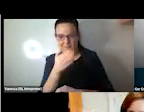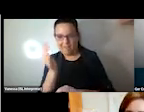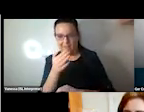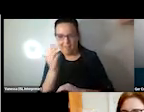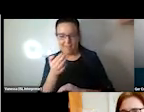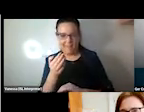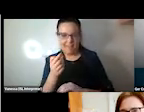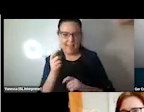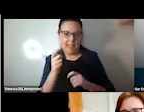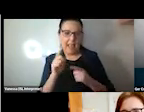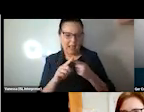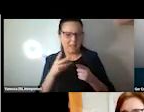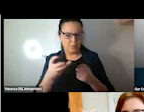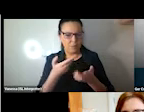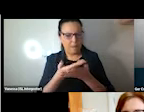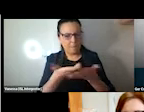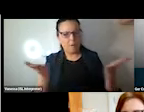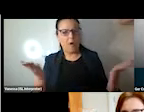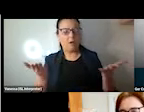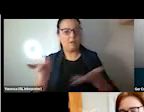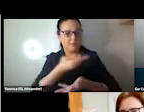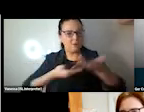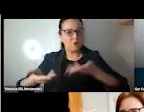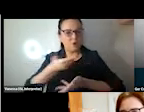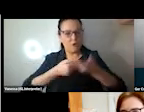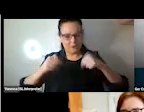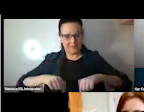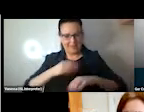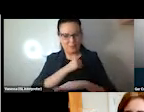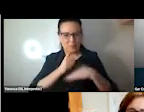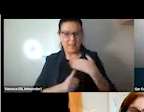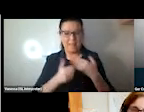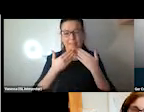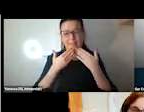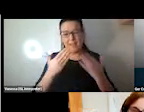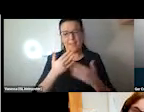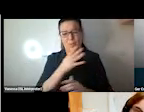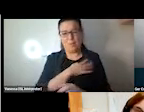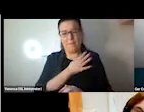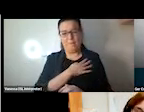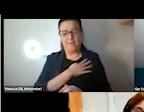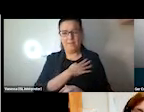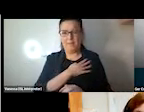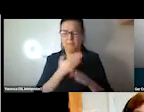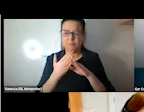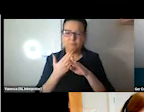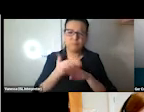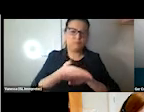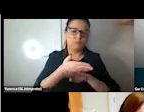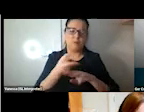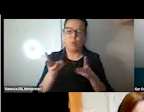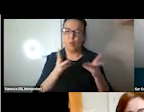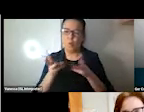today even more so. So thank you to the committee for all the hard work that is done and gone